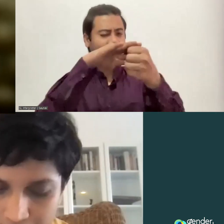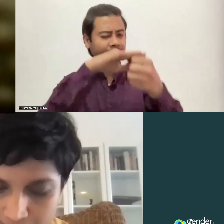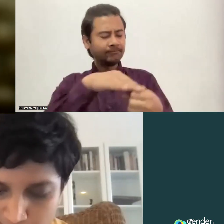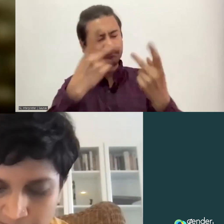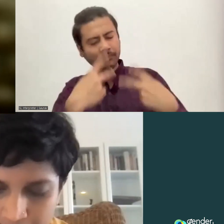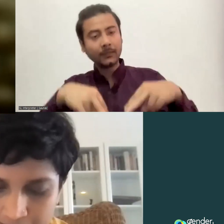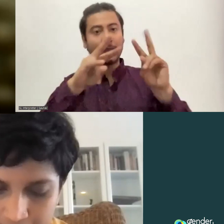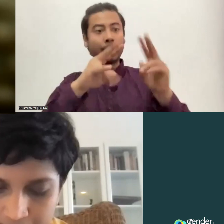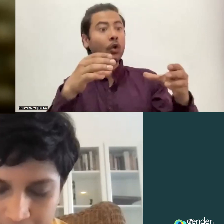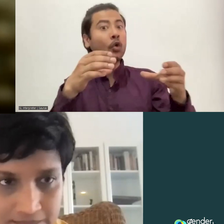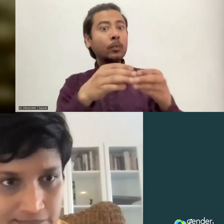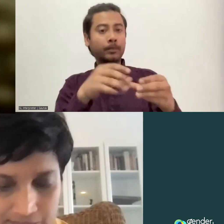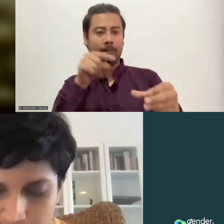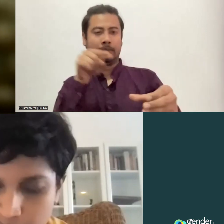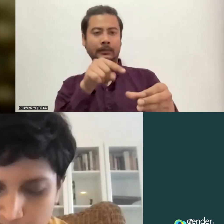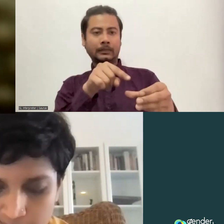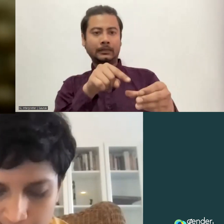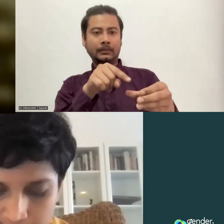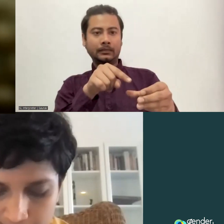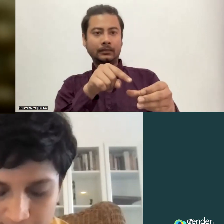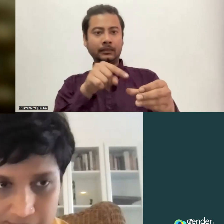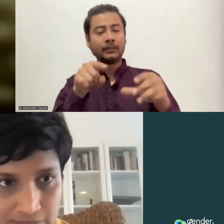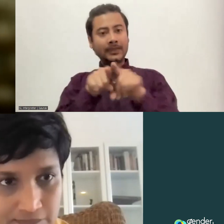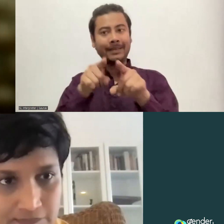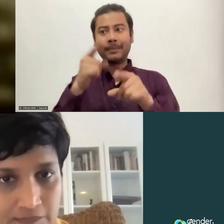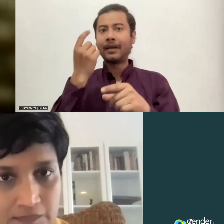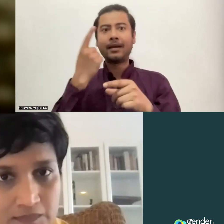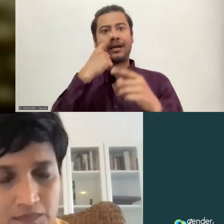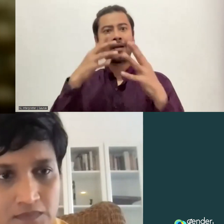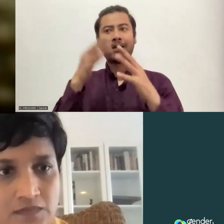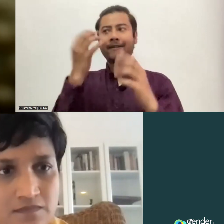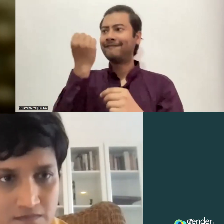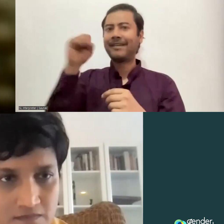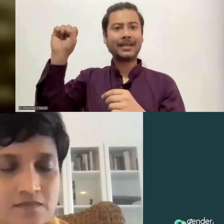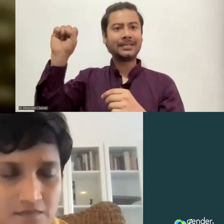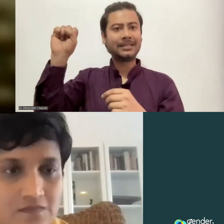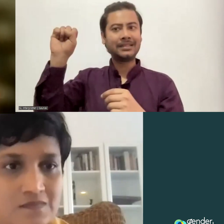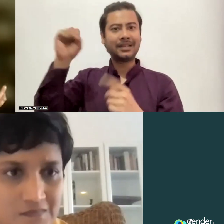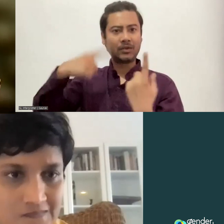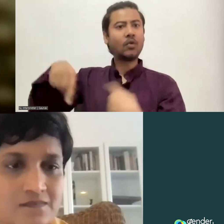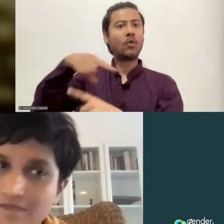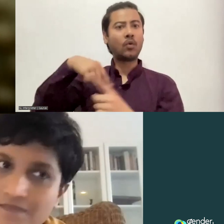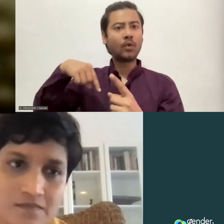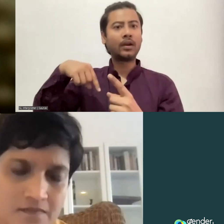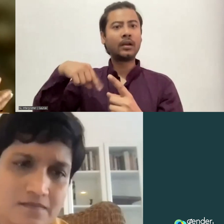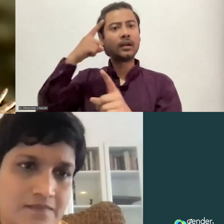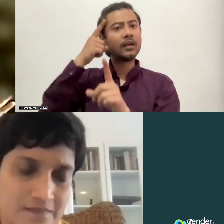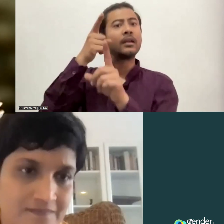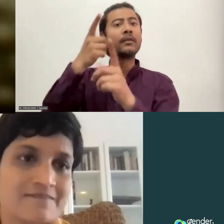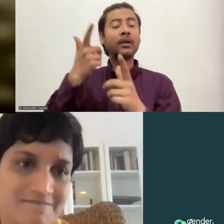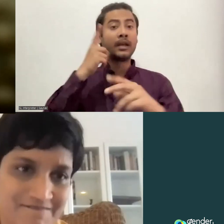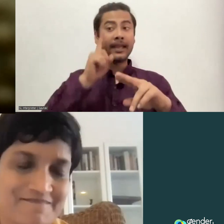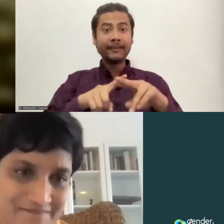really about, if you can actually solve for the most marginalized in a way, you'll be able to kind of actually think of the